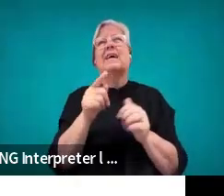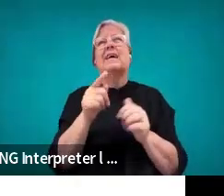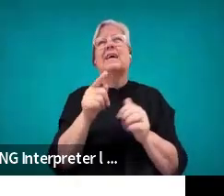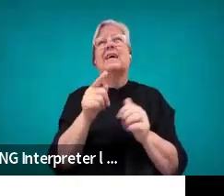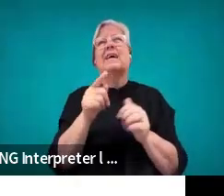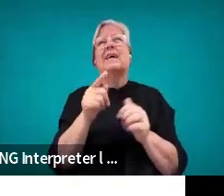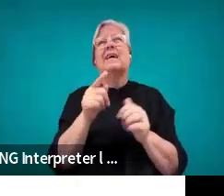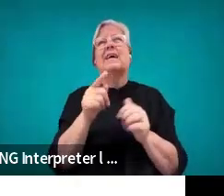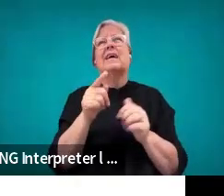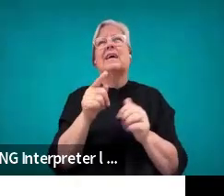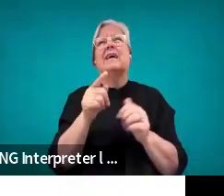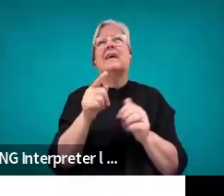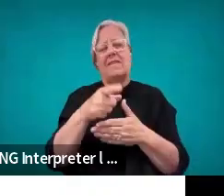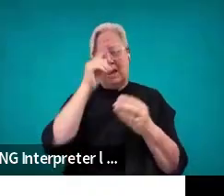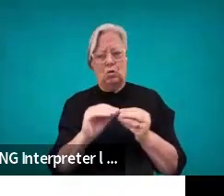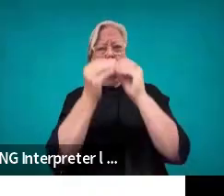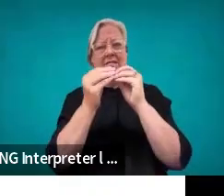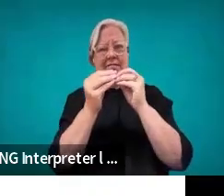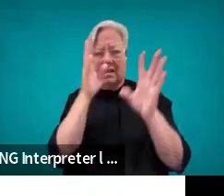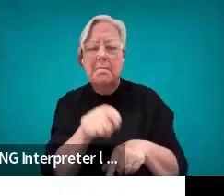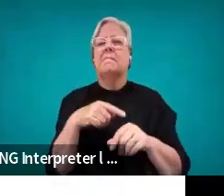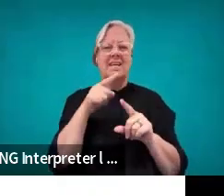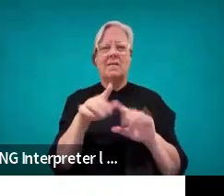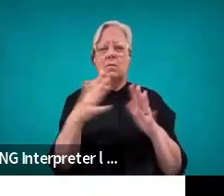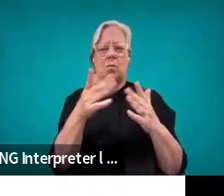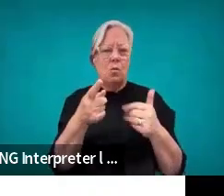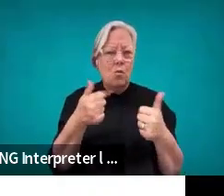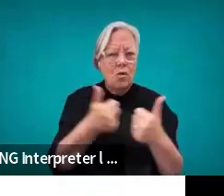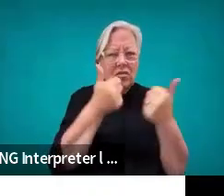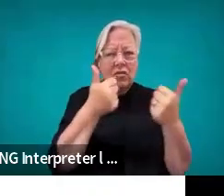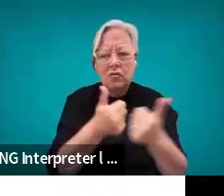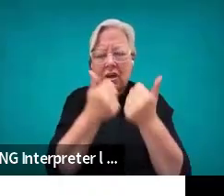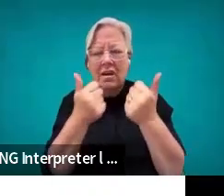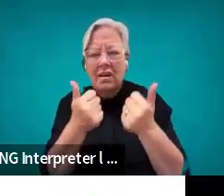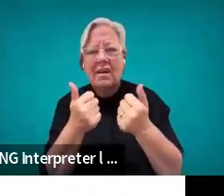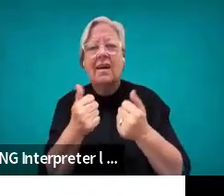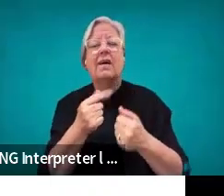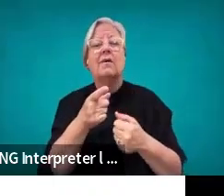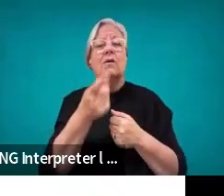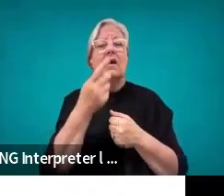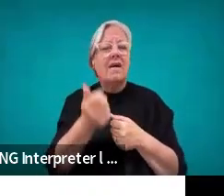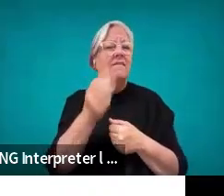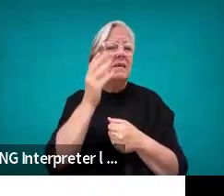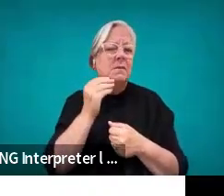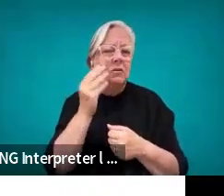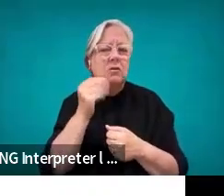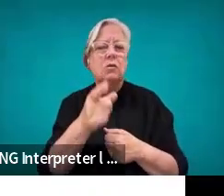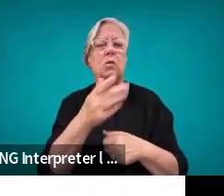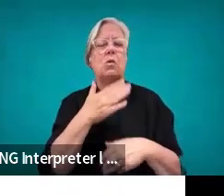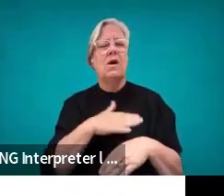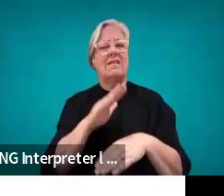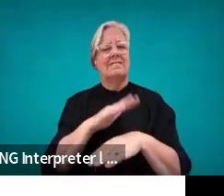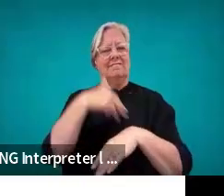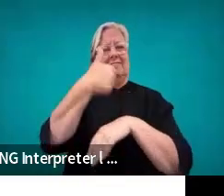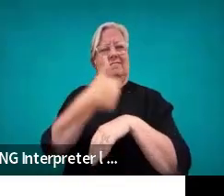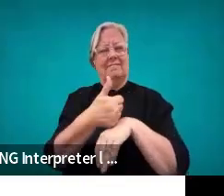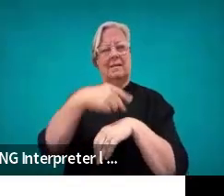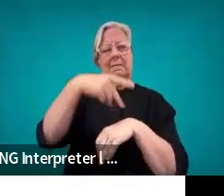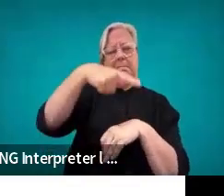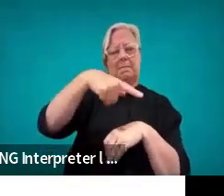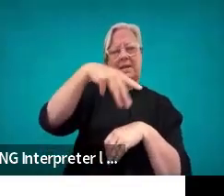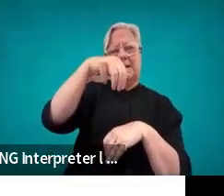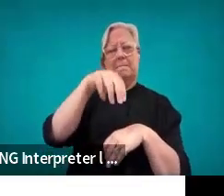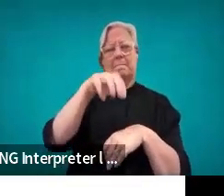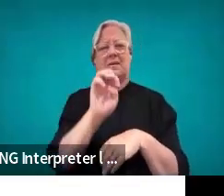at addressing challenges that you might experience when implementing PMA. So thank you all, and we